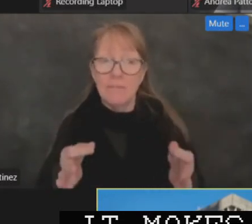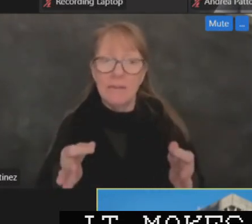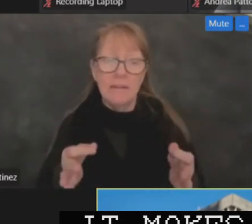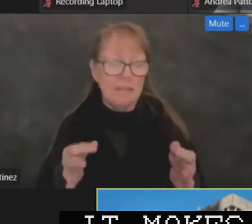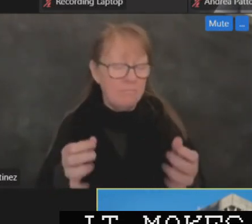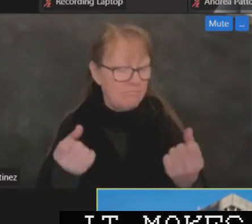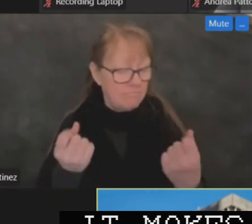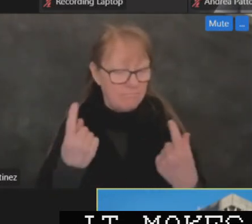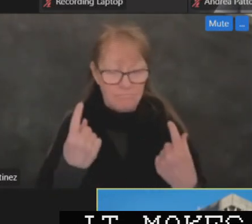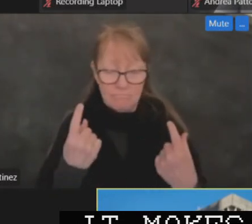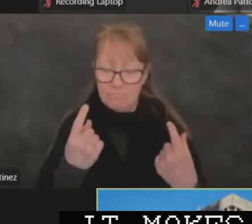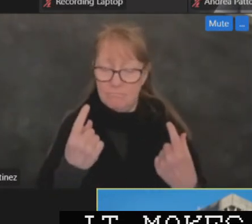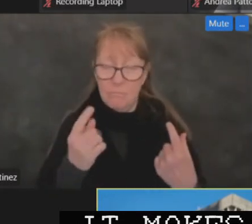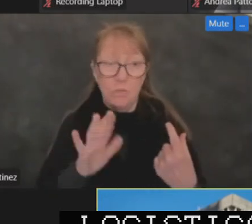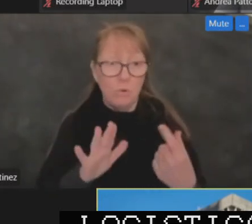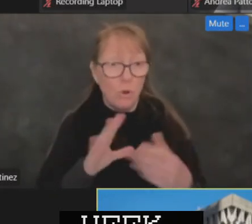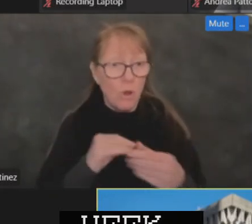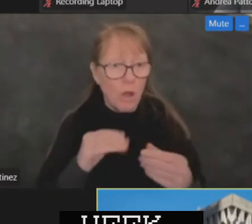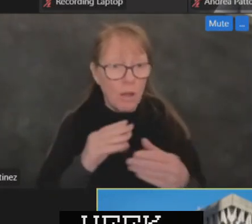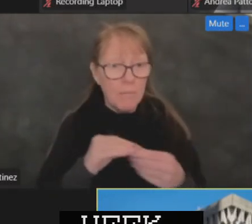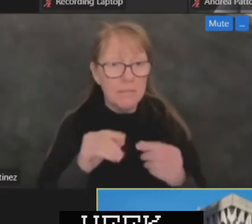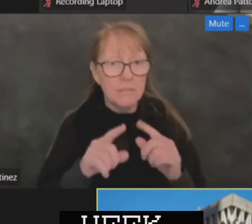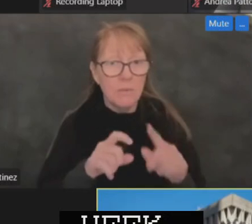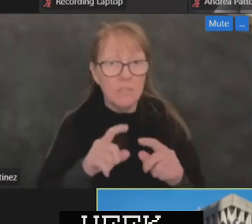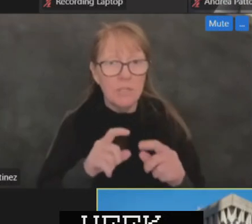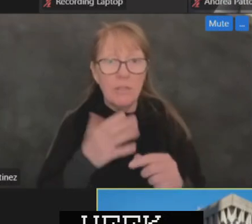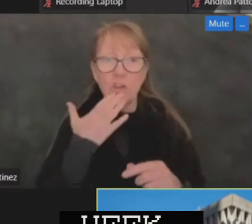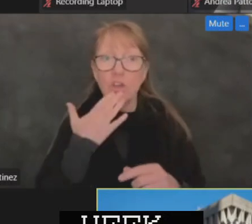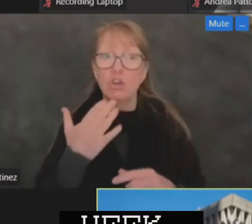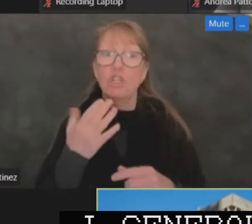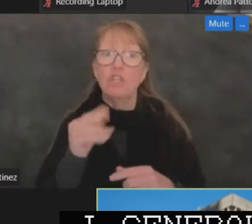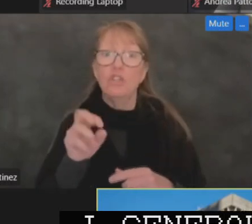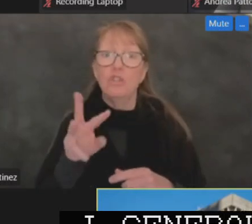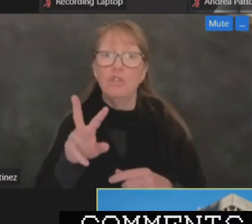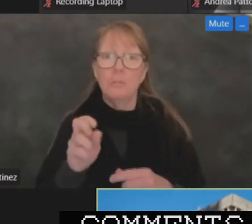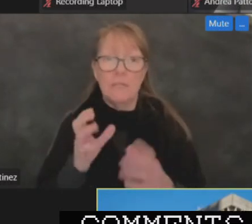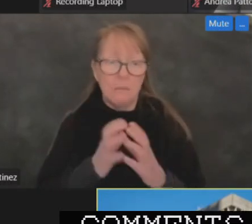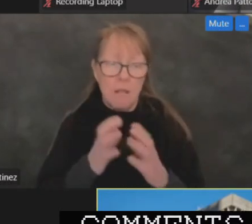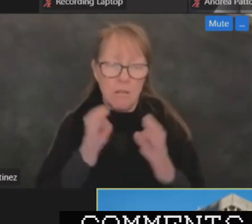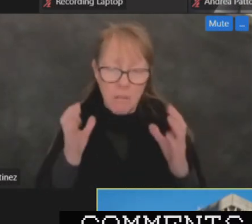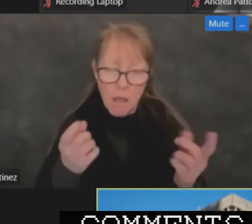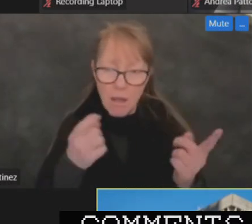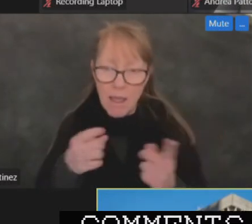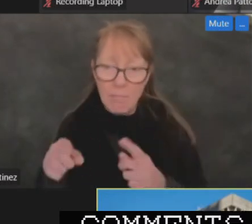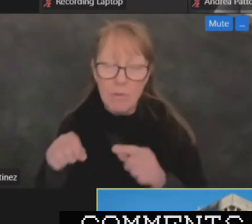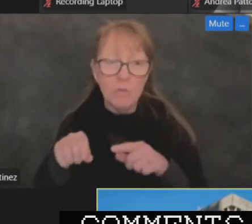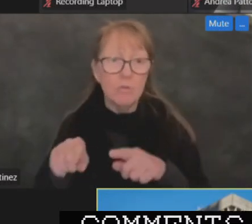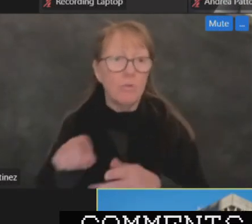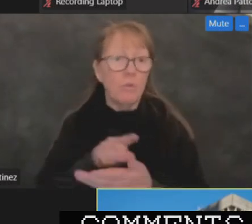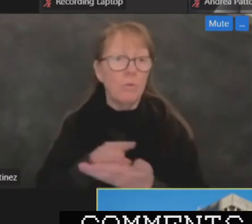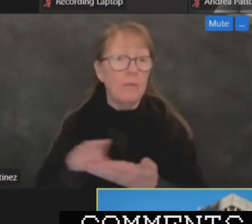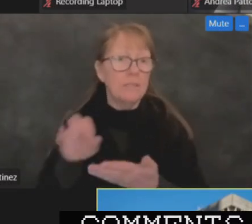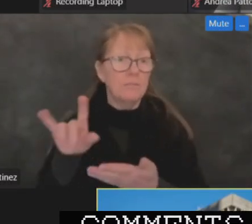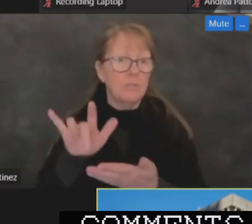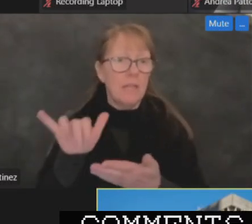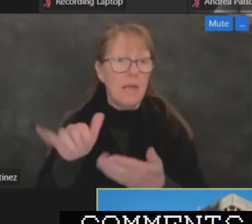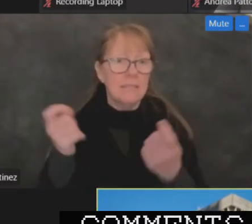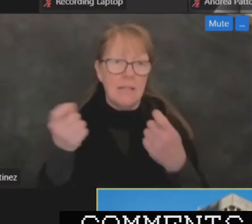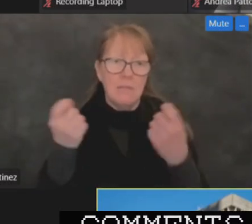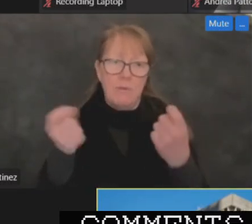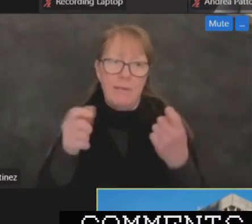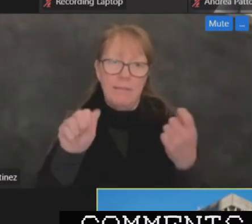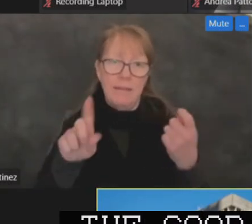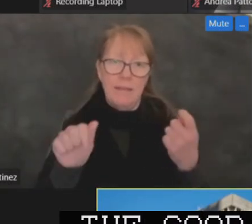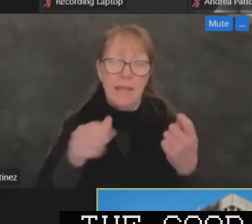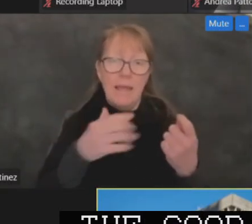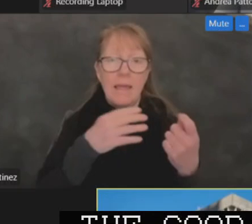comments, your concerns. The good news is there are a lot of events during the few weeks in July celebrating the ADA. And I don't know if we